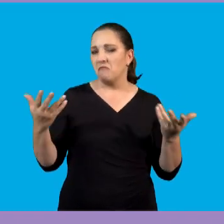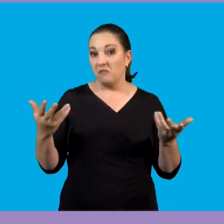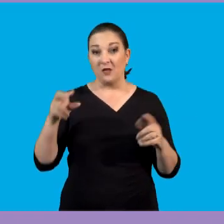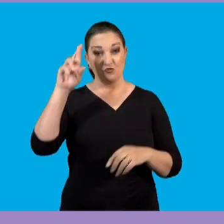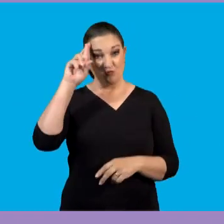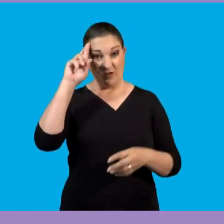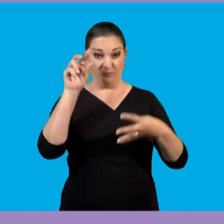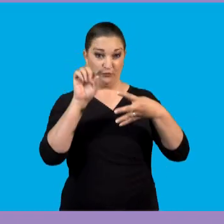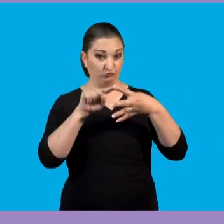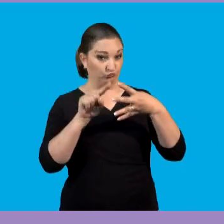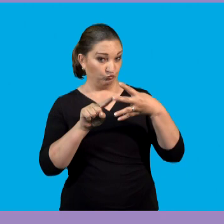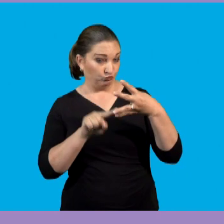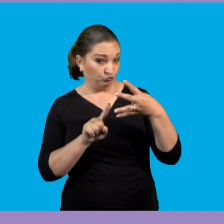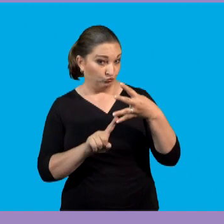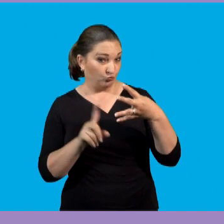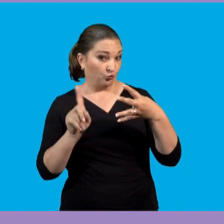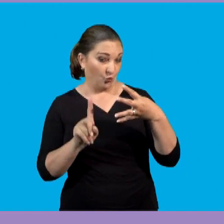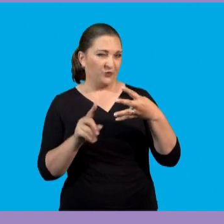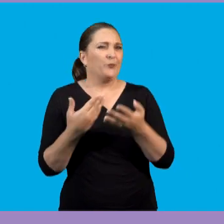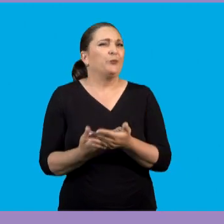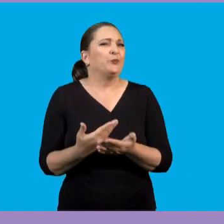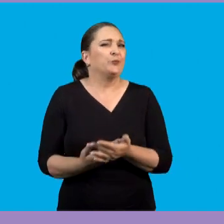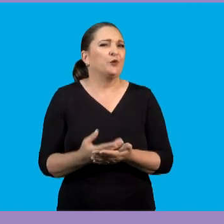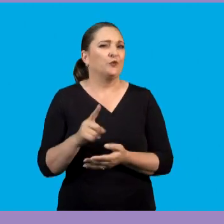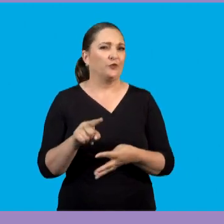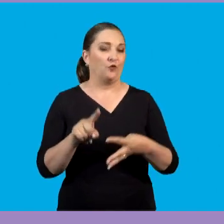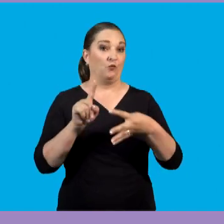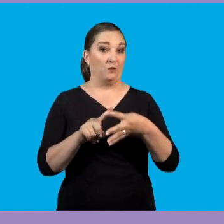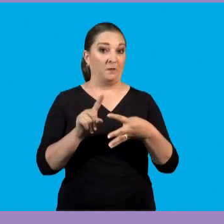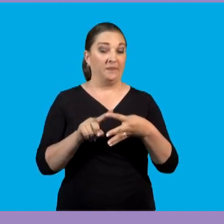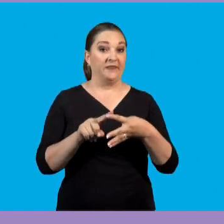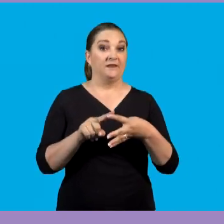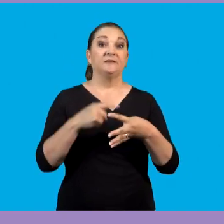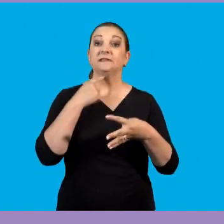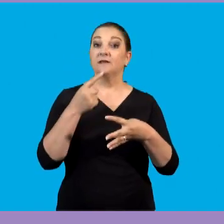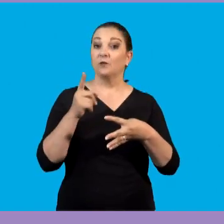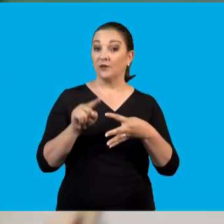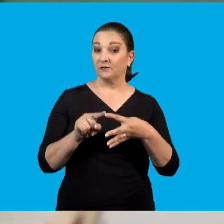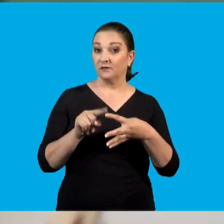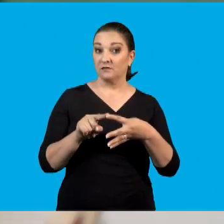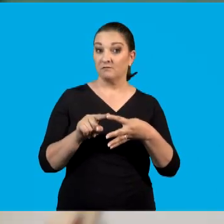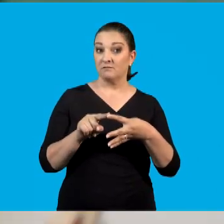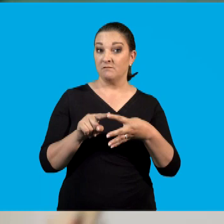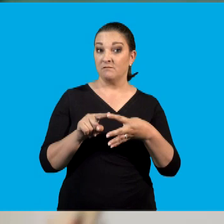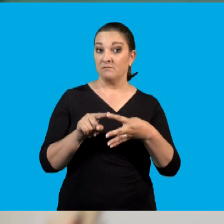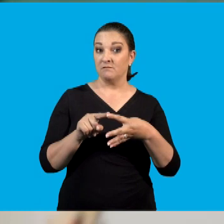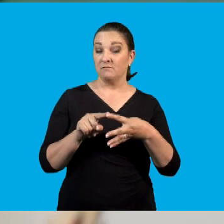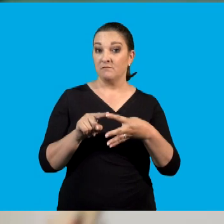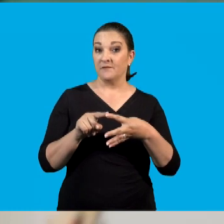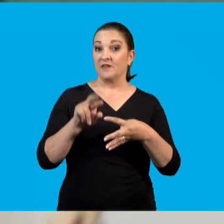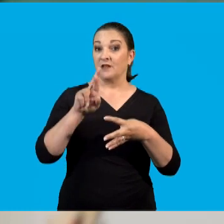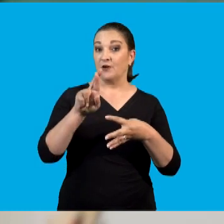you remember the conditions of proving that two triangles are similar, it's either we will prove that